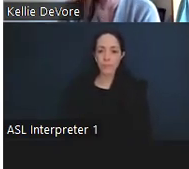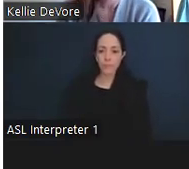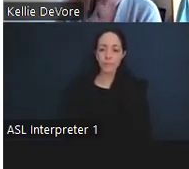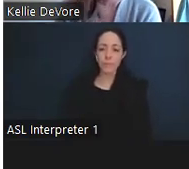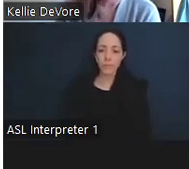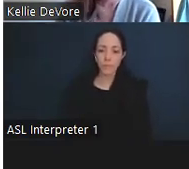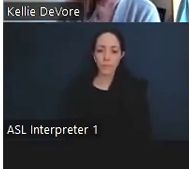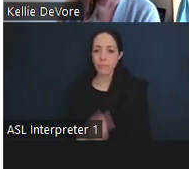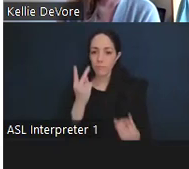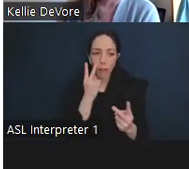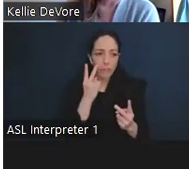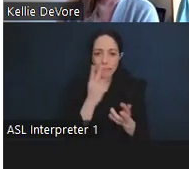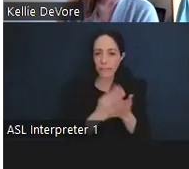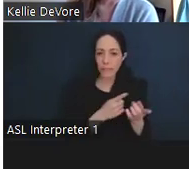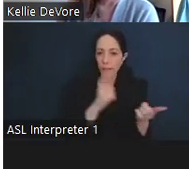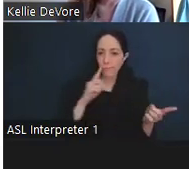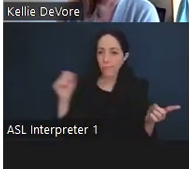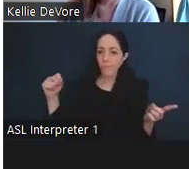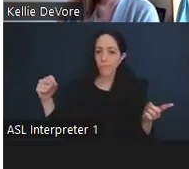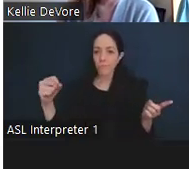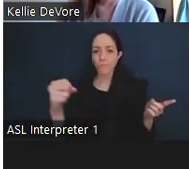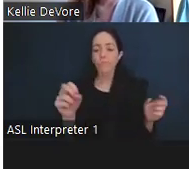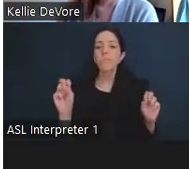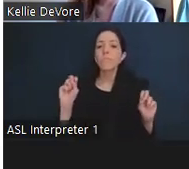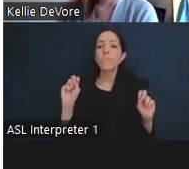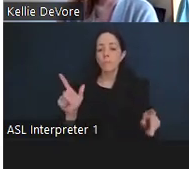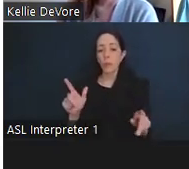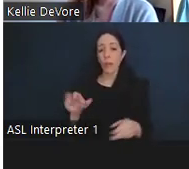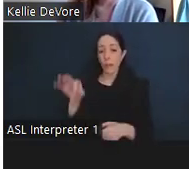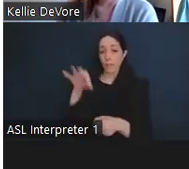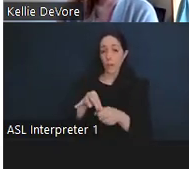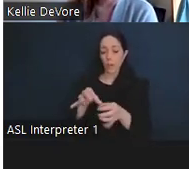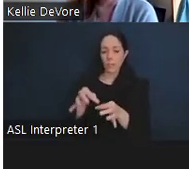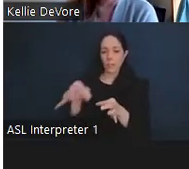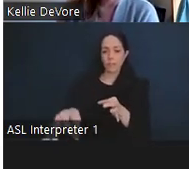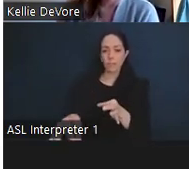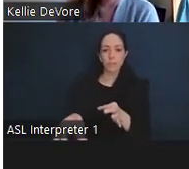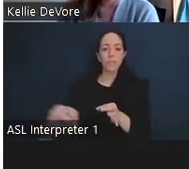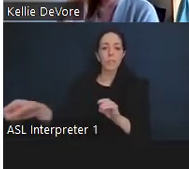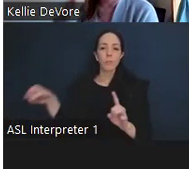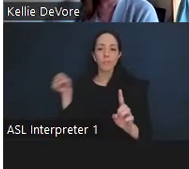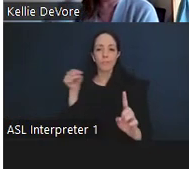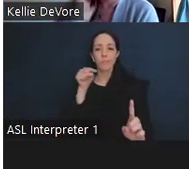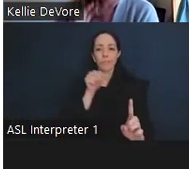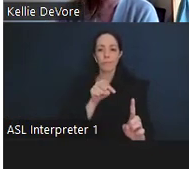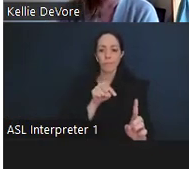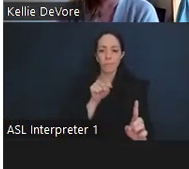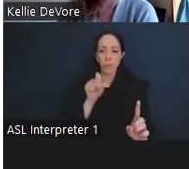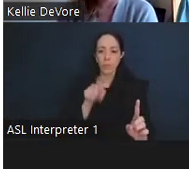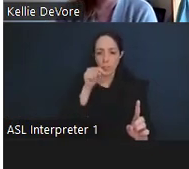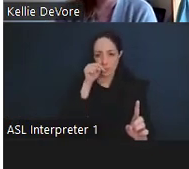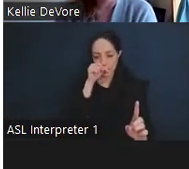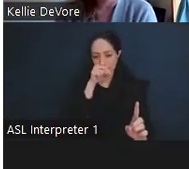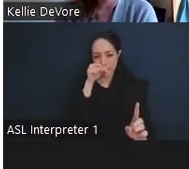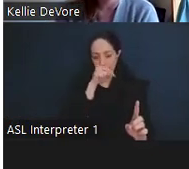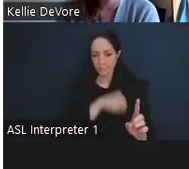I see some nods about the vote. Okay, so let's plan on deferring the vote. So back to my question, and I apologize for combining two questions at